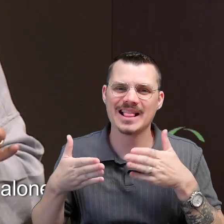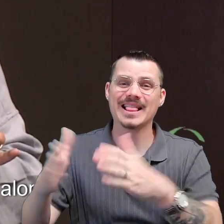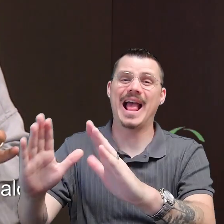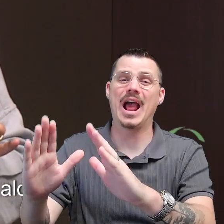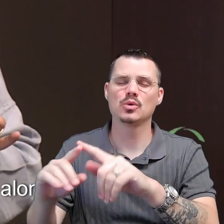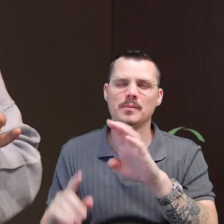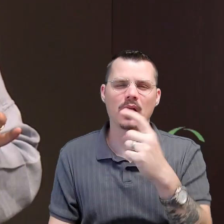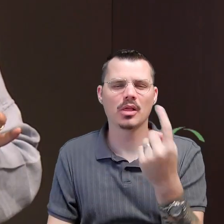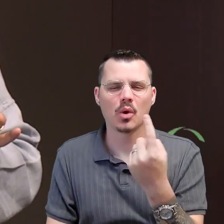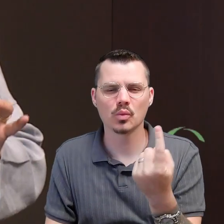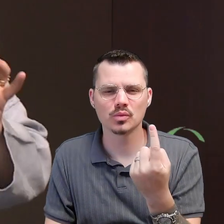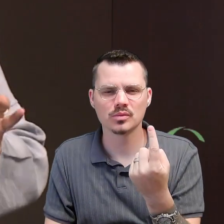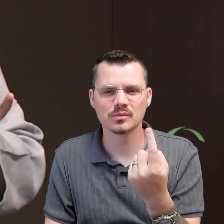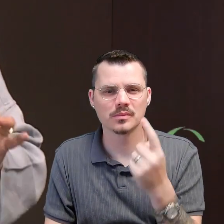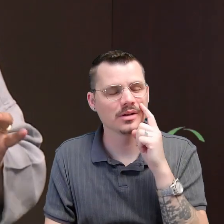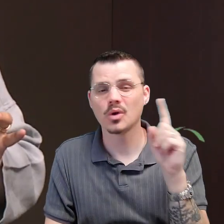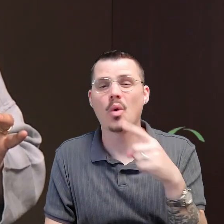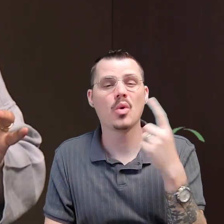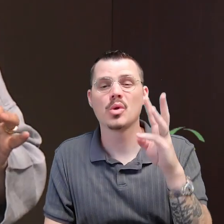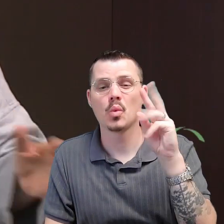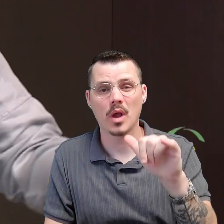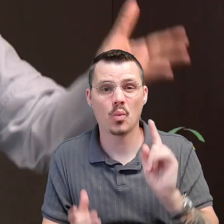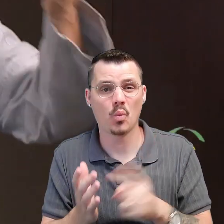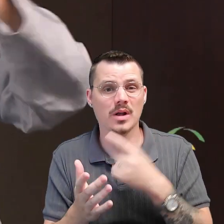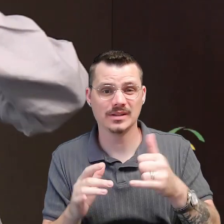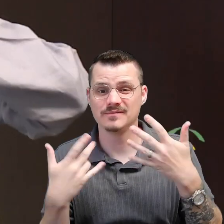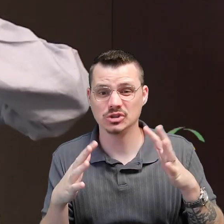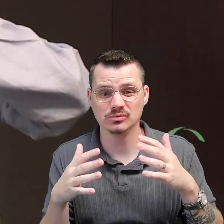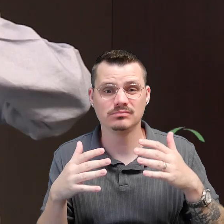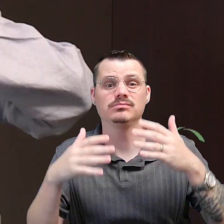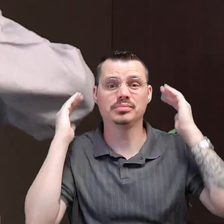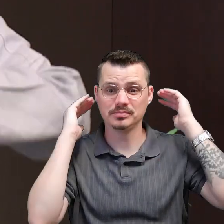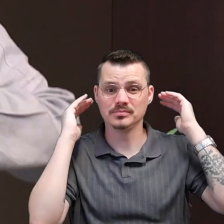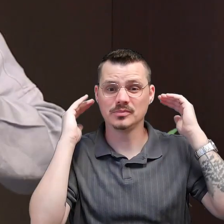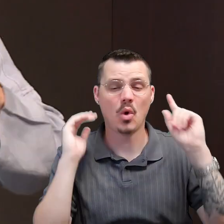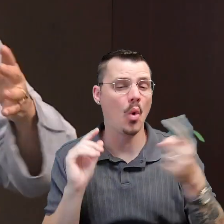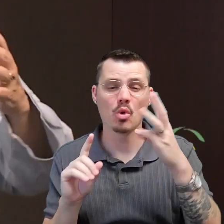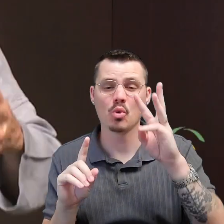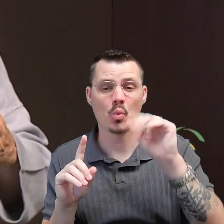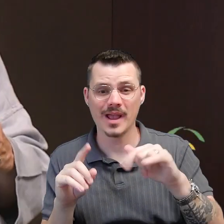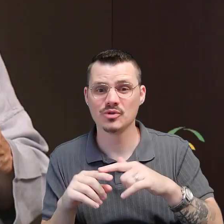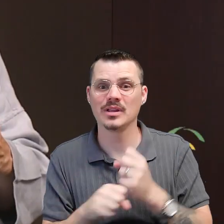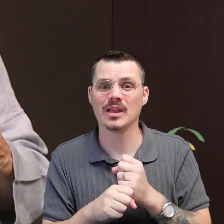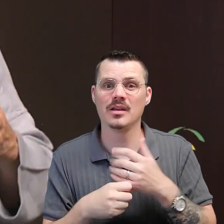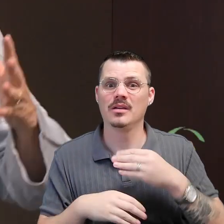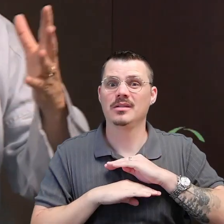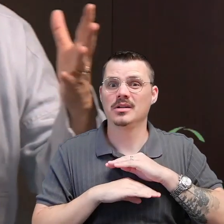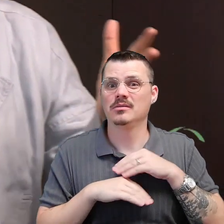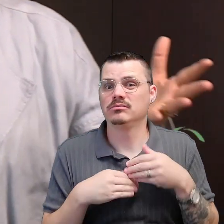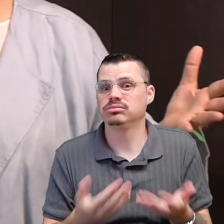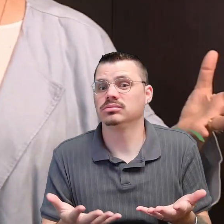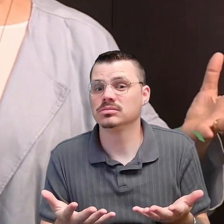be alone. Because the only way, once that's overrun, the only way to get relief is